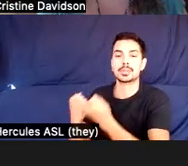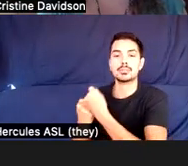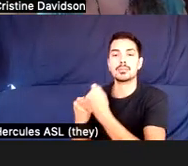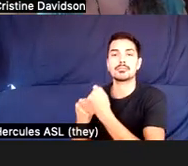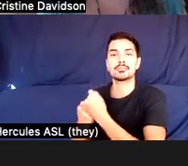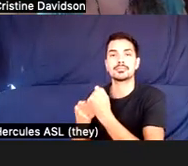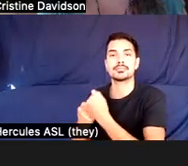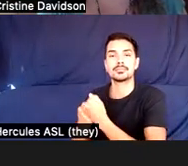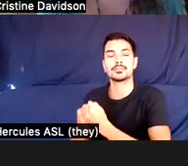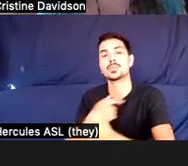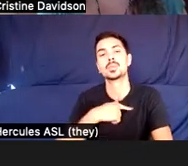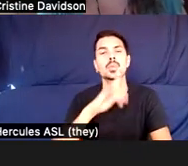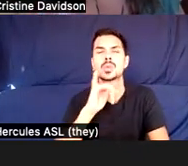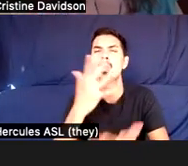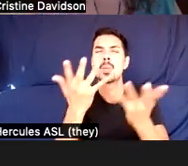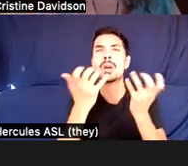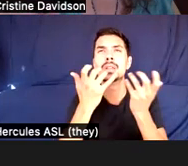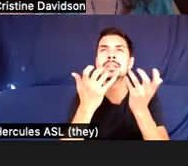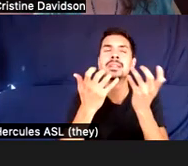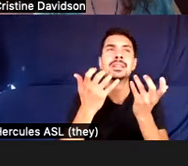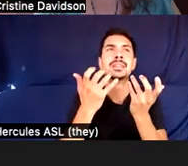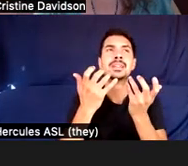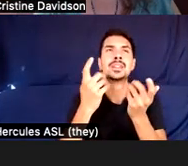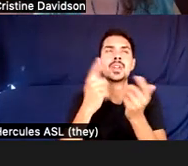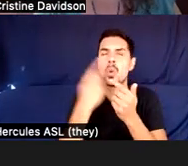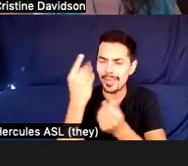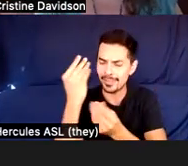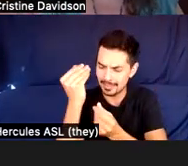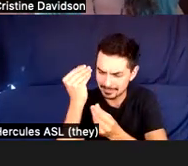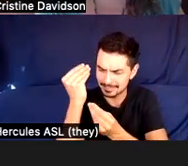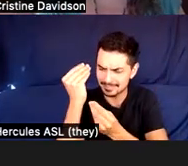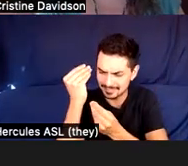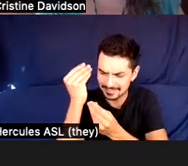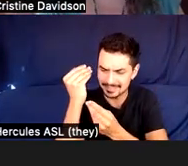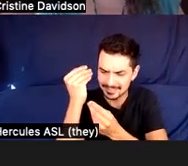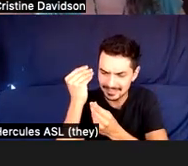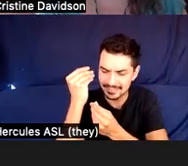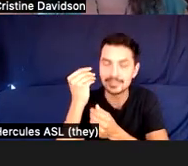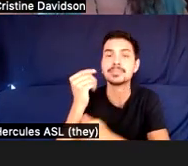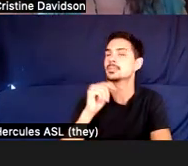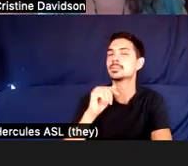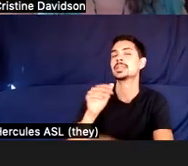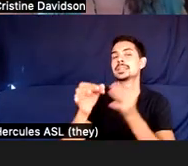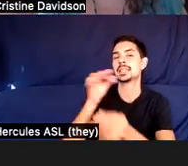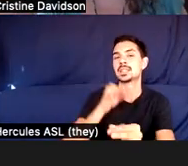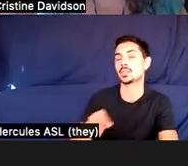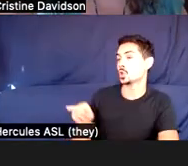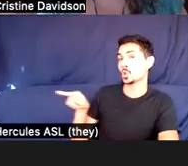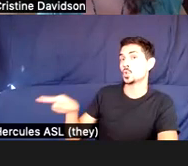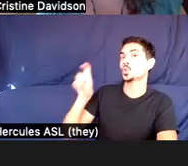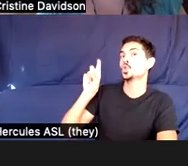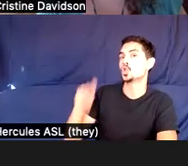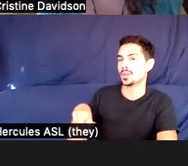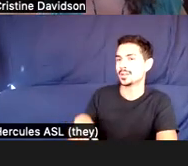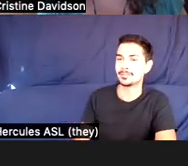we want to really always be thinking about, you know, not saying you should, you know, this